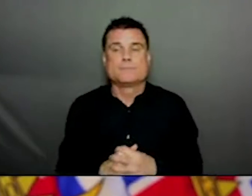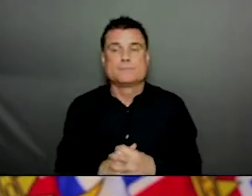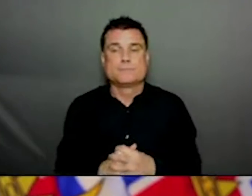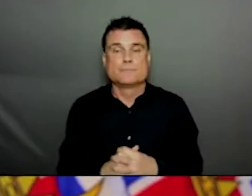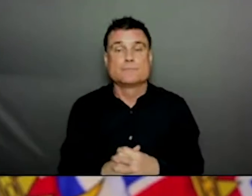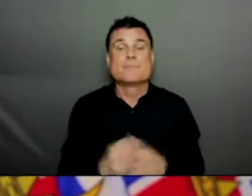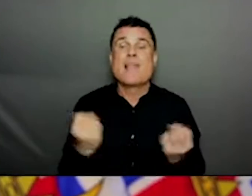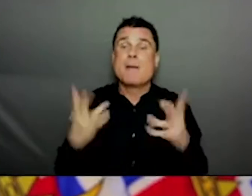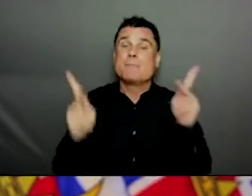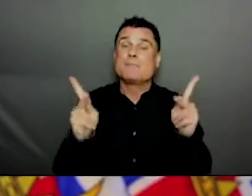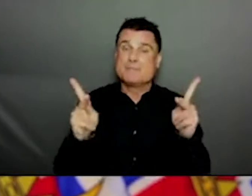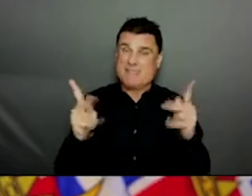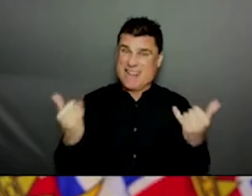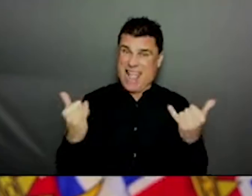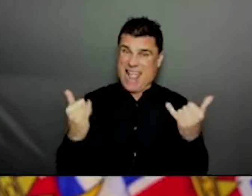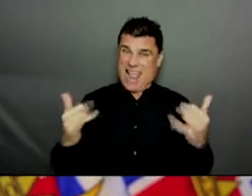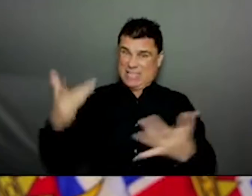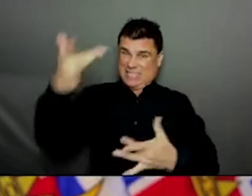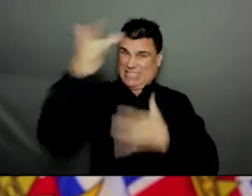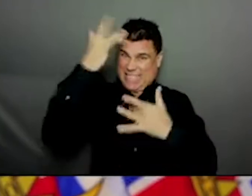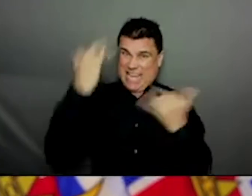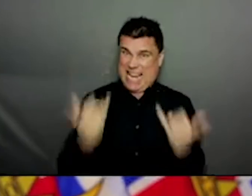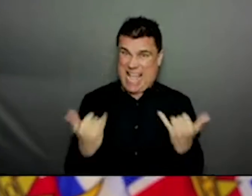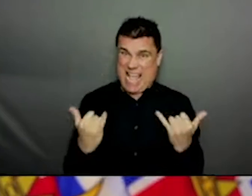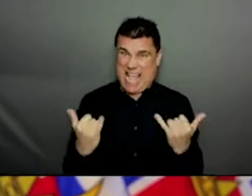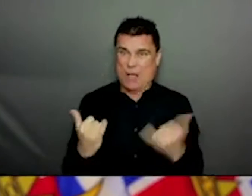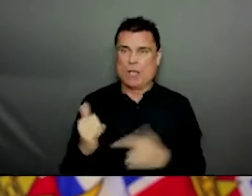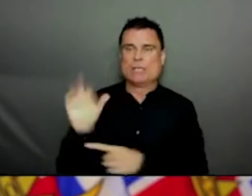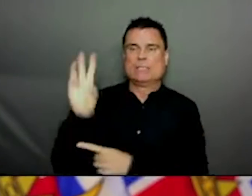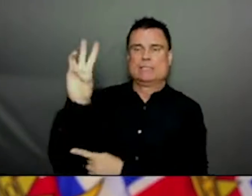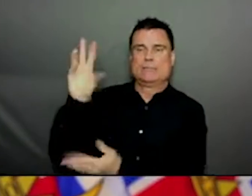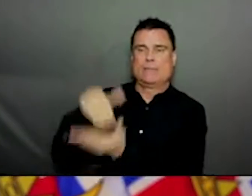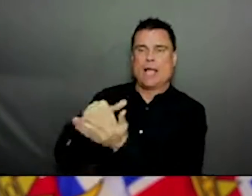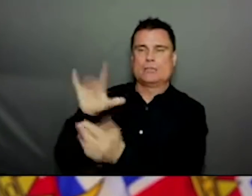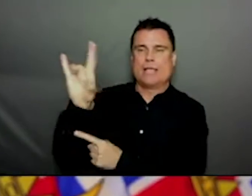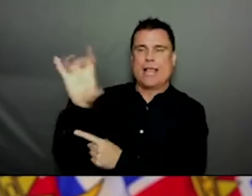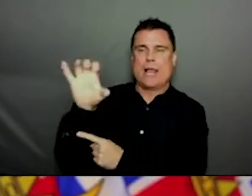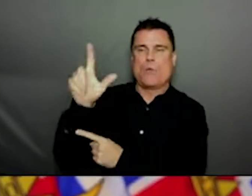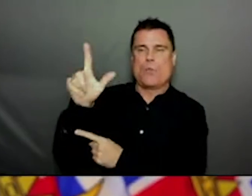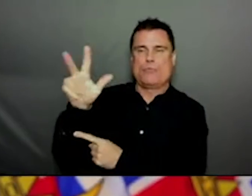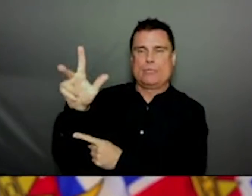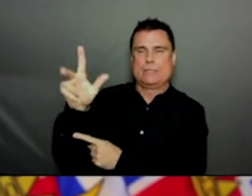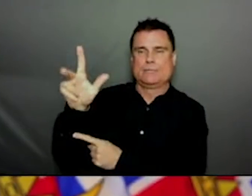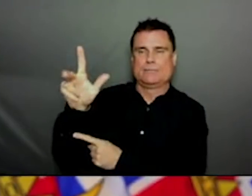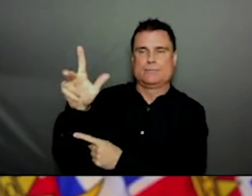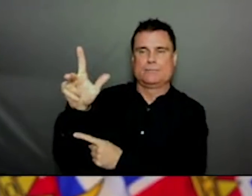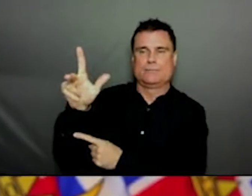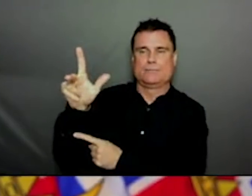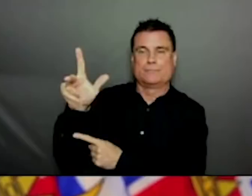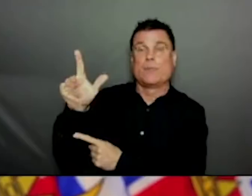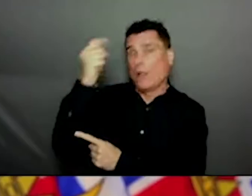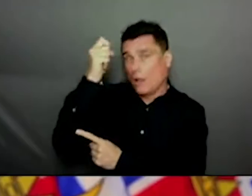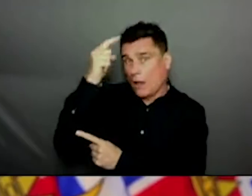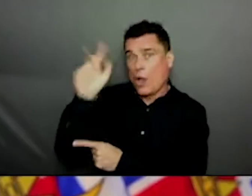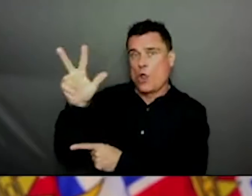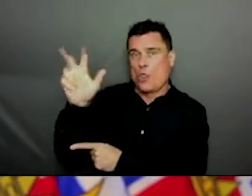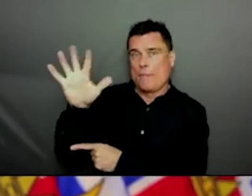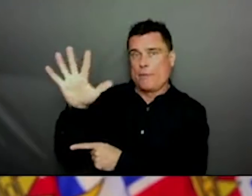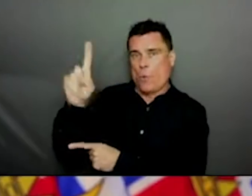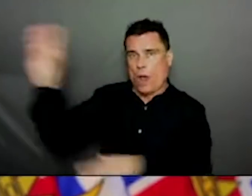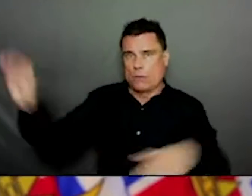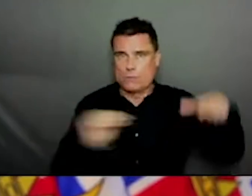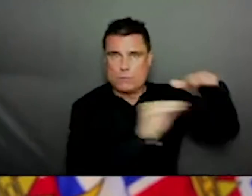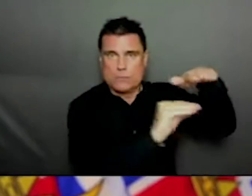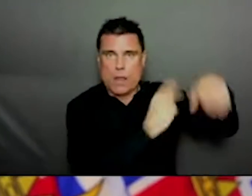6,823 active cases across British Columbia, of whom 351 people are in hospital, 76 of whom